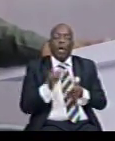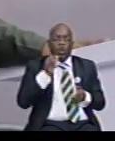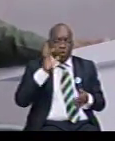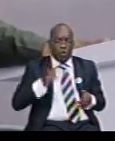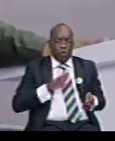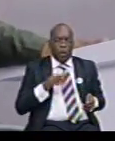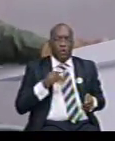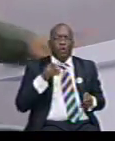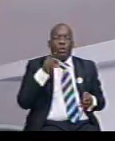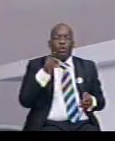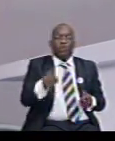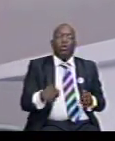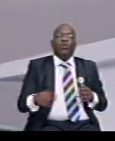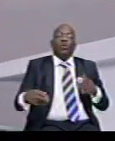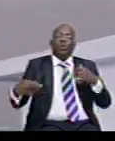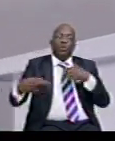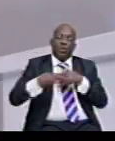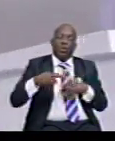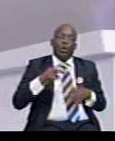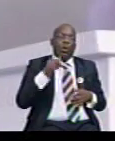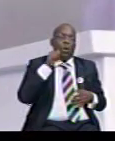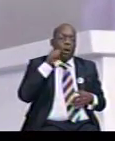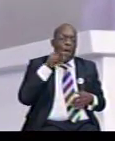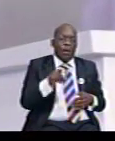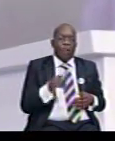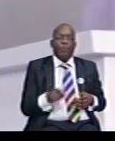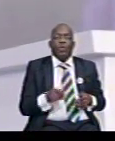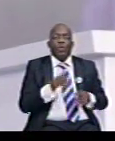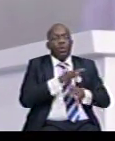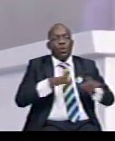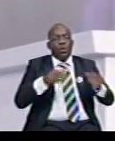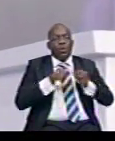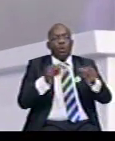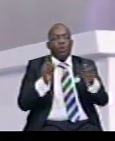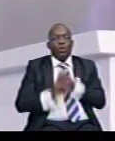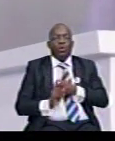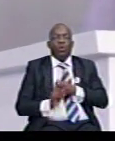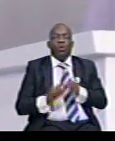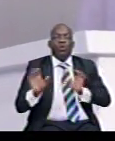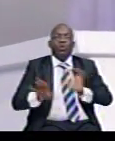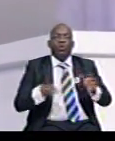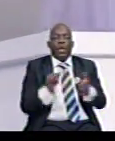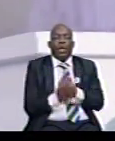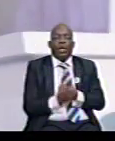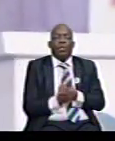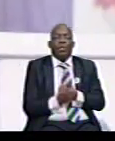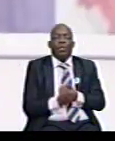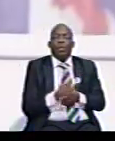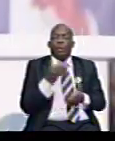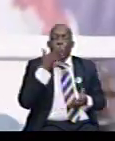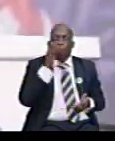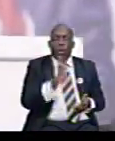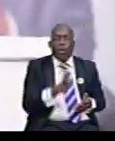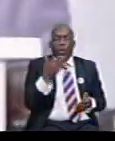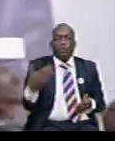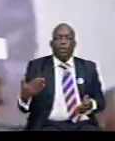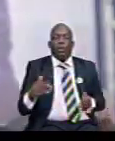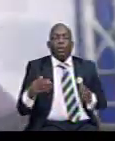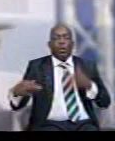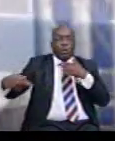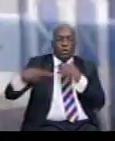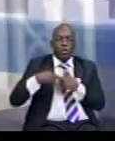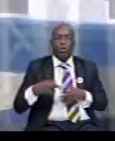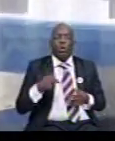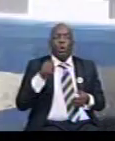not continue messing up with another man's wife. Restore her. And if you're a